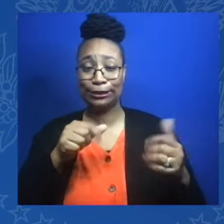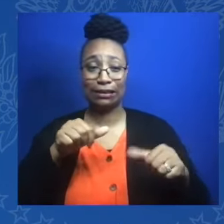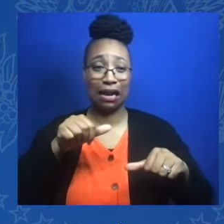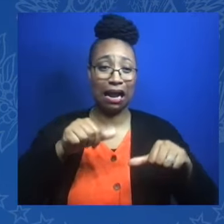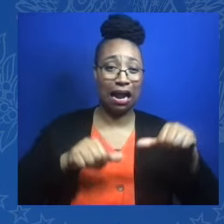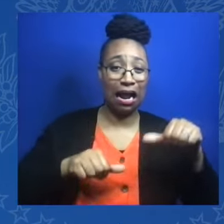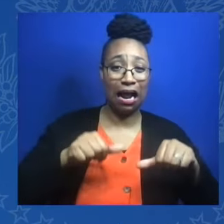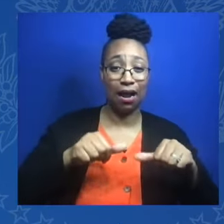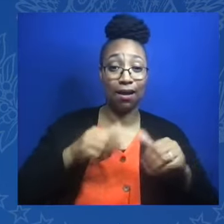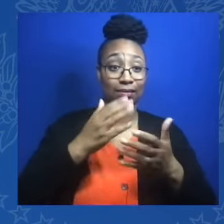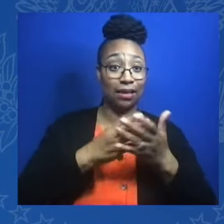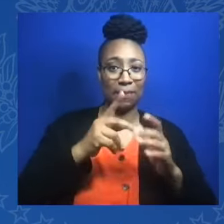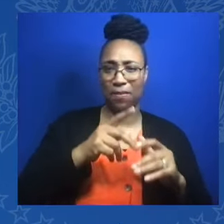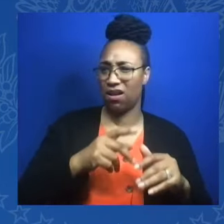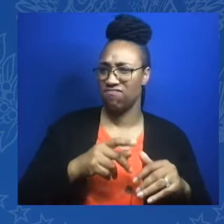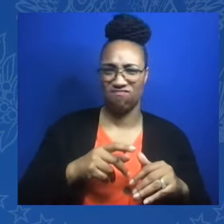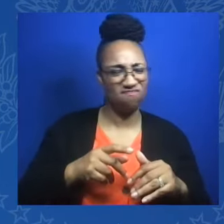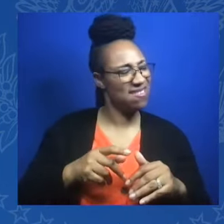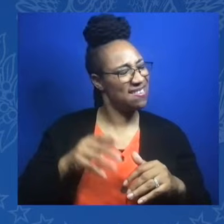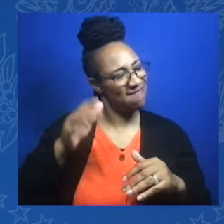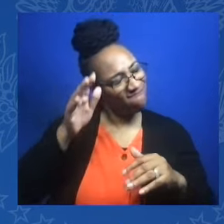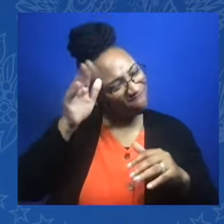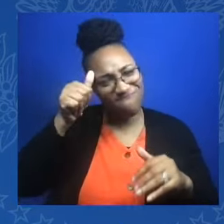That confidence.